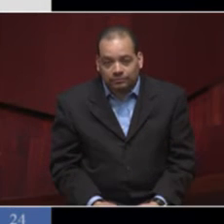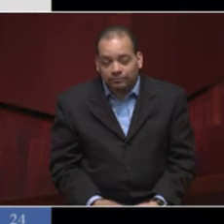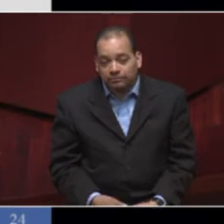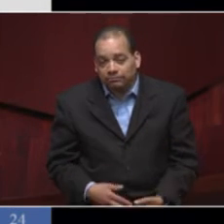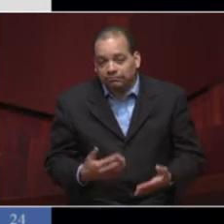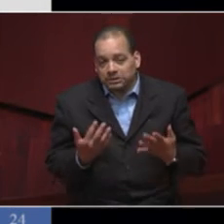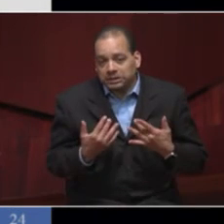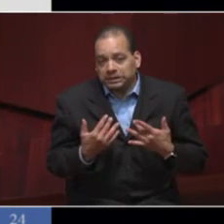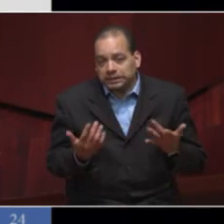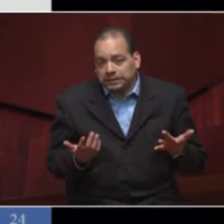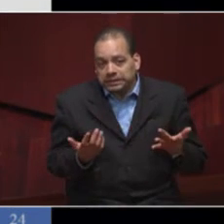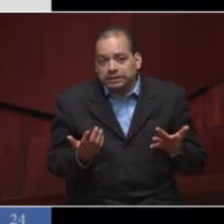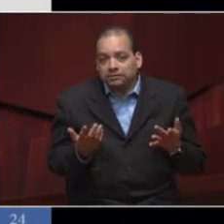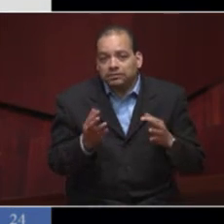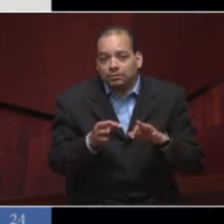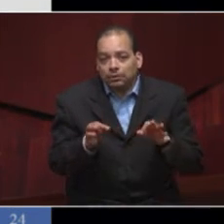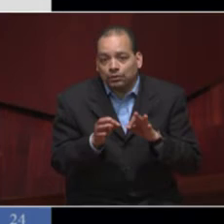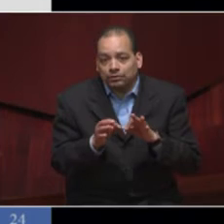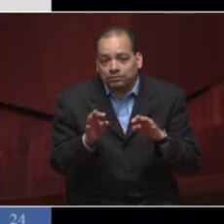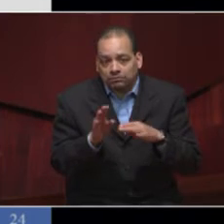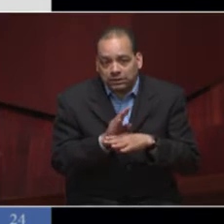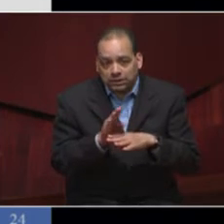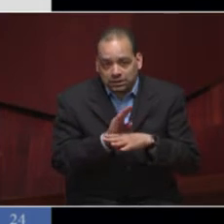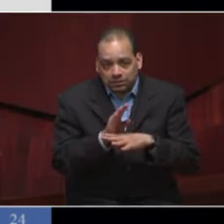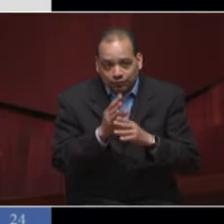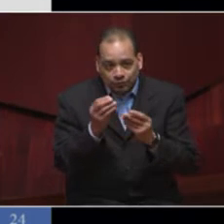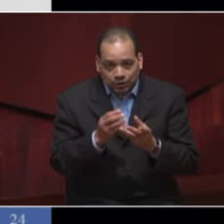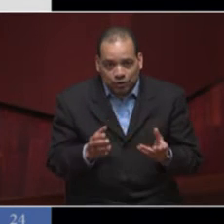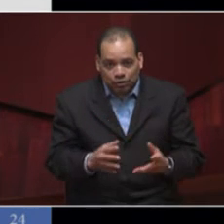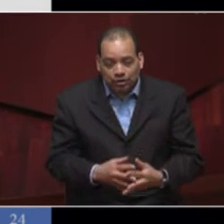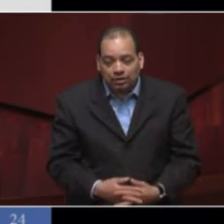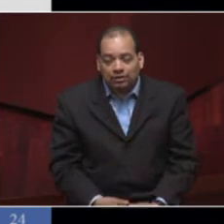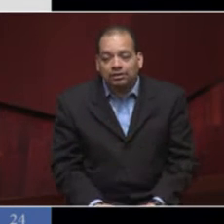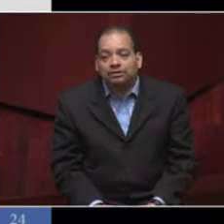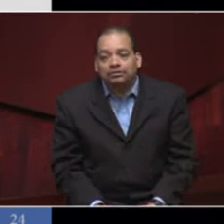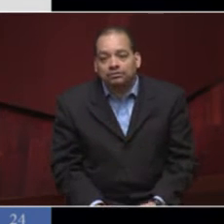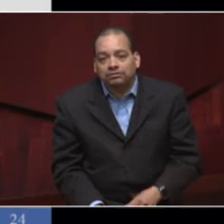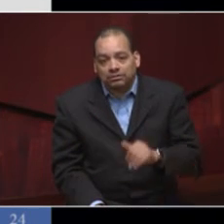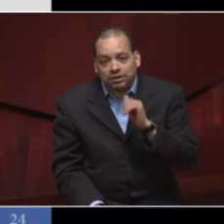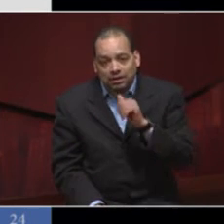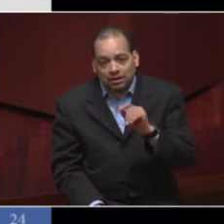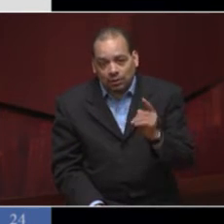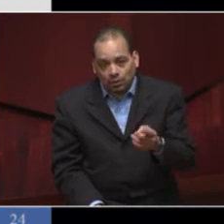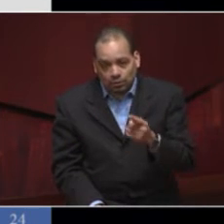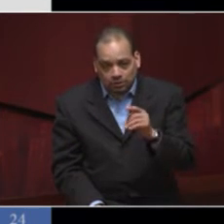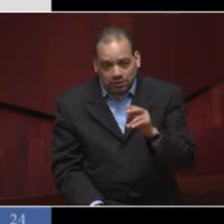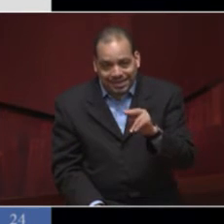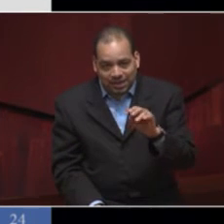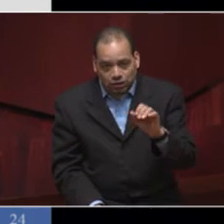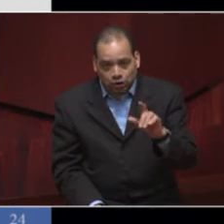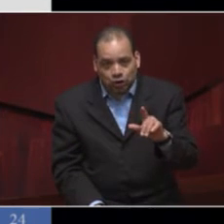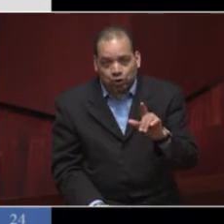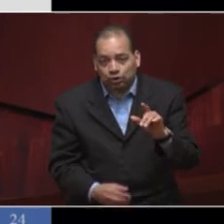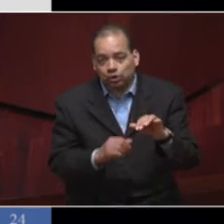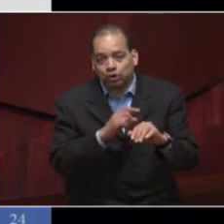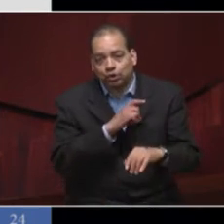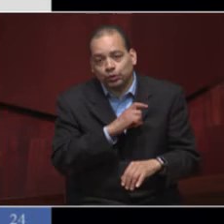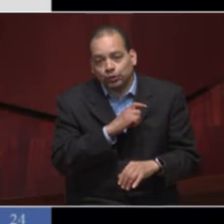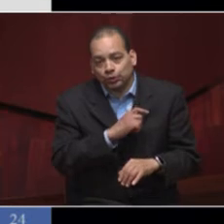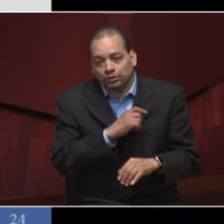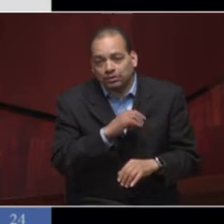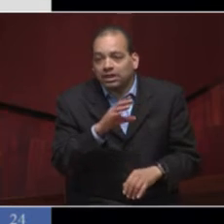sensitive proprietary business information, that kind of thing. It's not just national security classified materials.